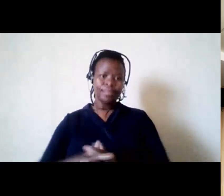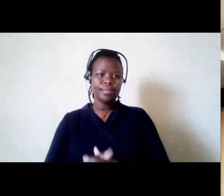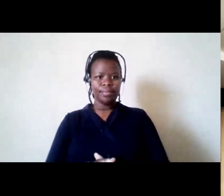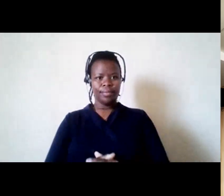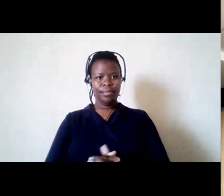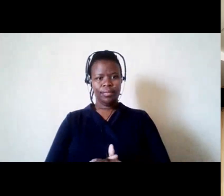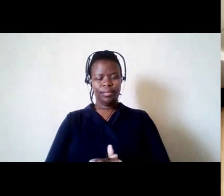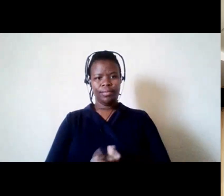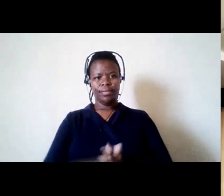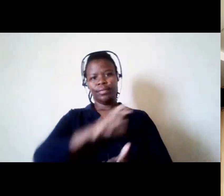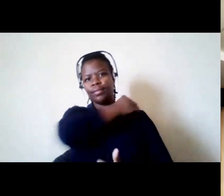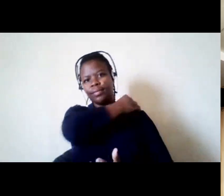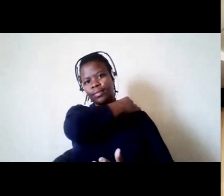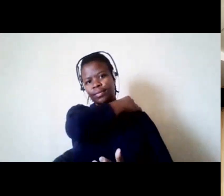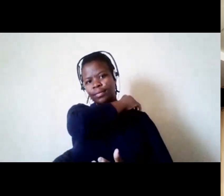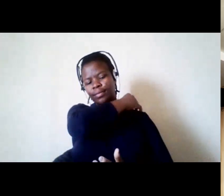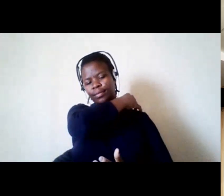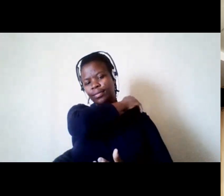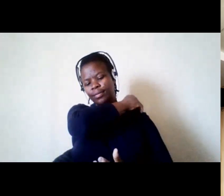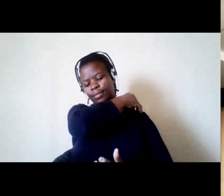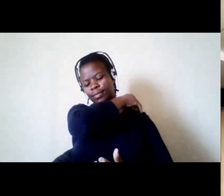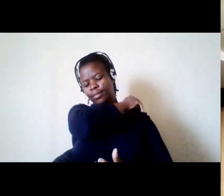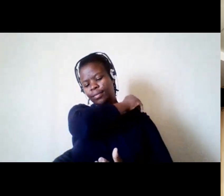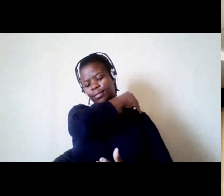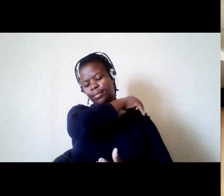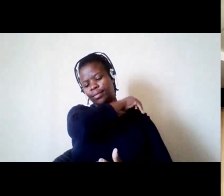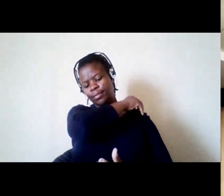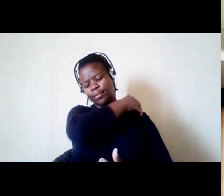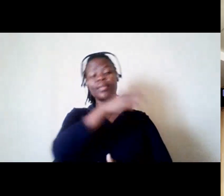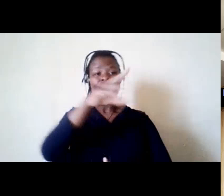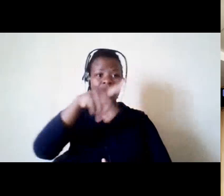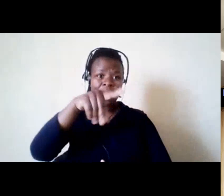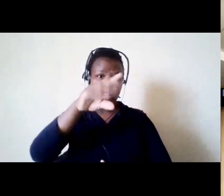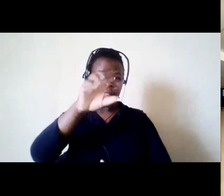I imagine that question is posed to me because I heard my name there.